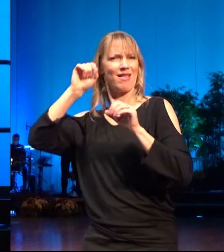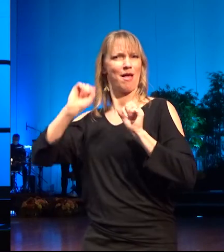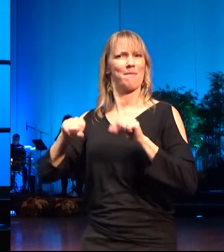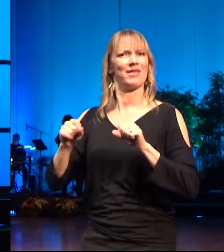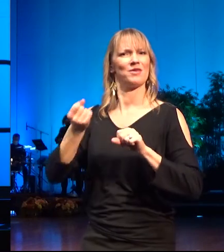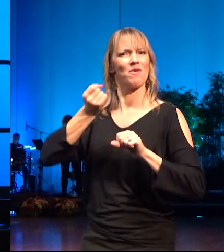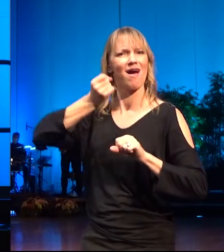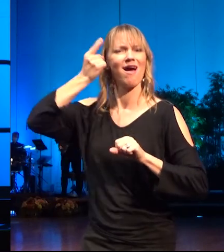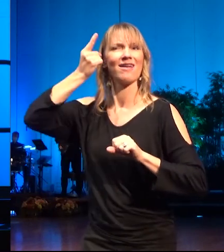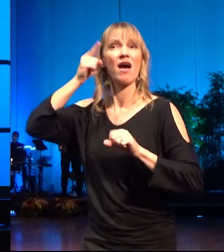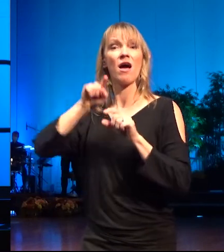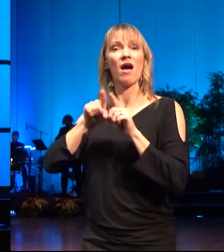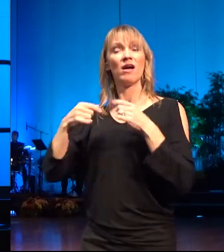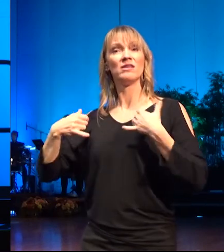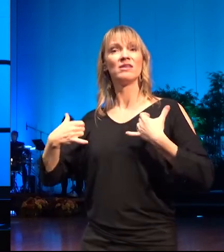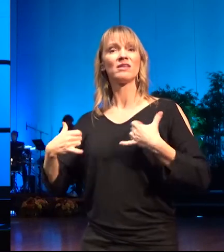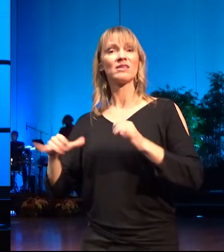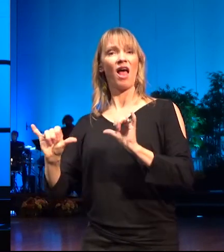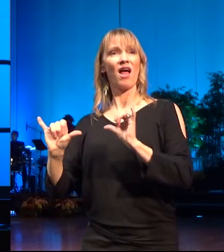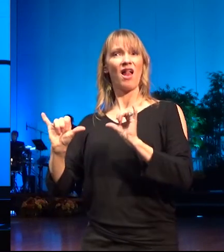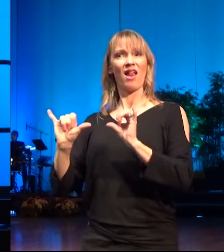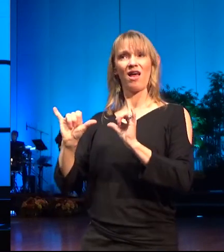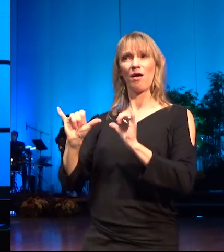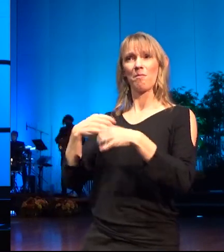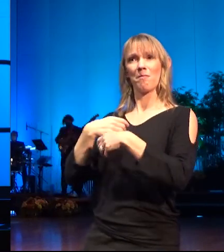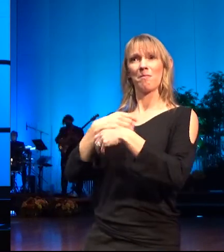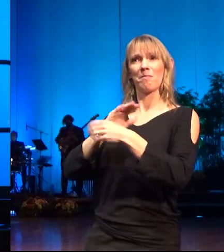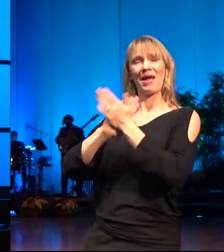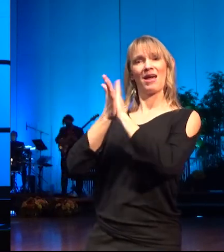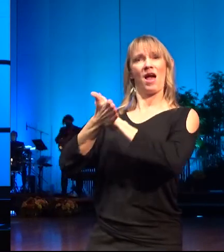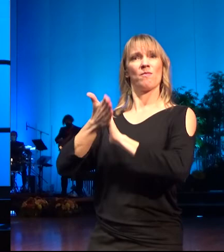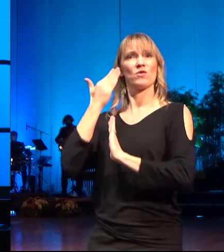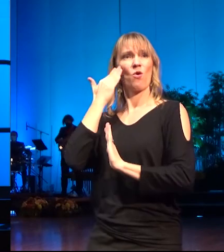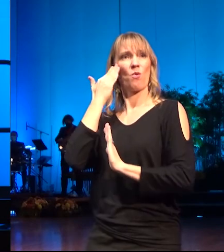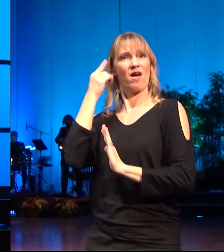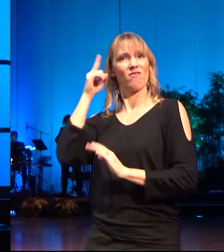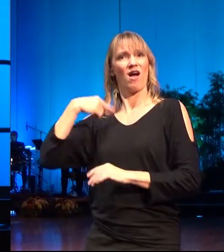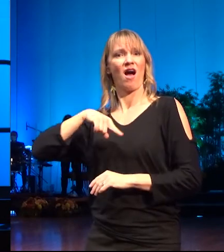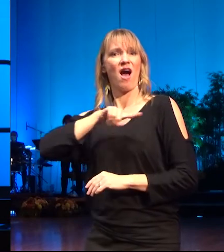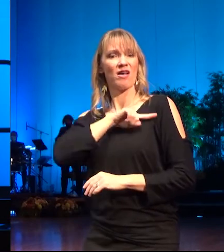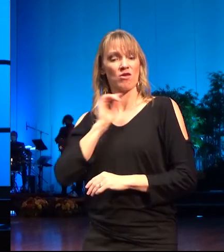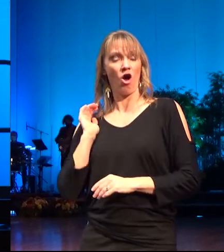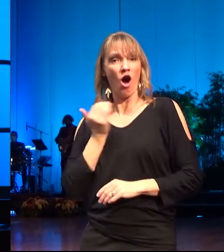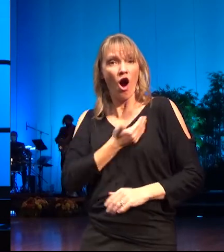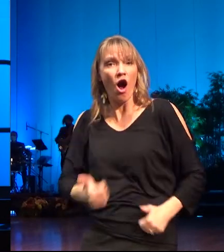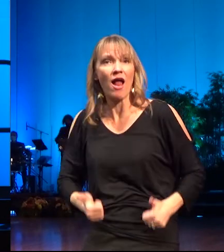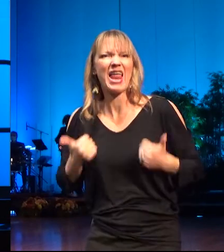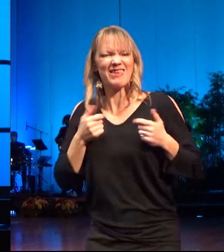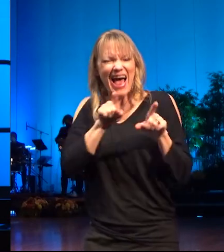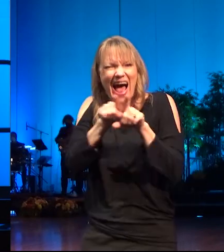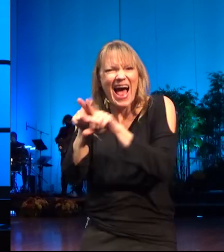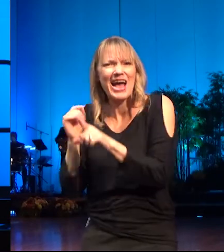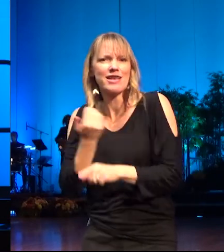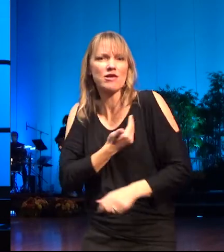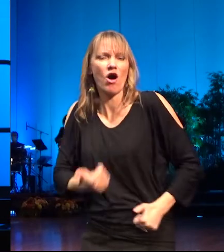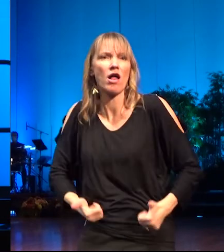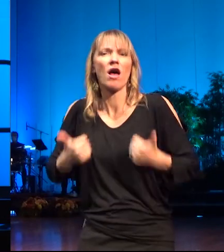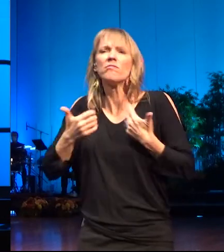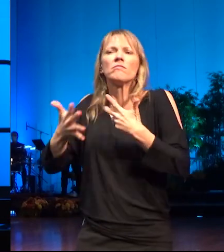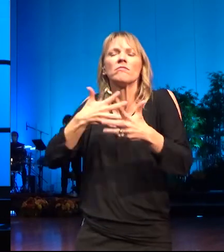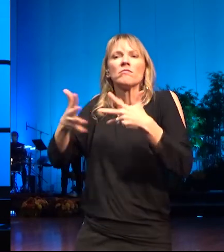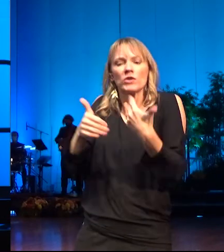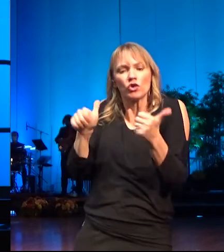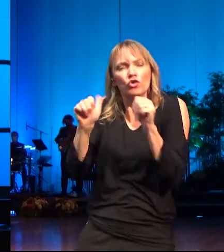but nonetheless is continually making itself known in our lives, as our lives.